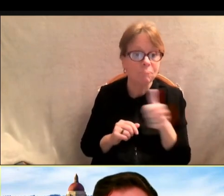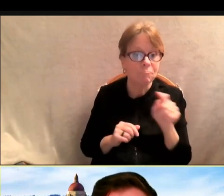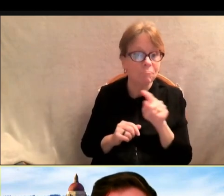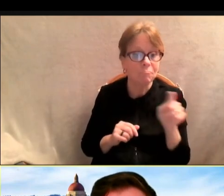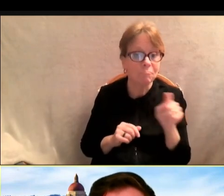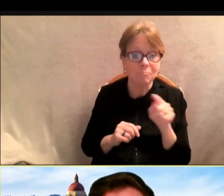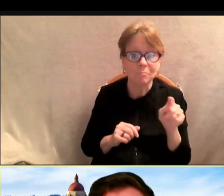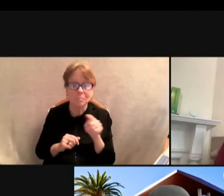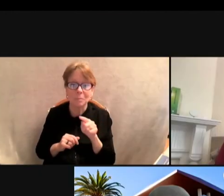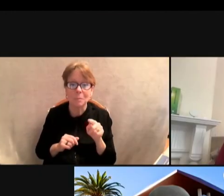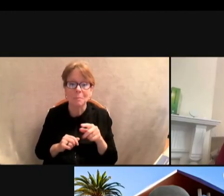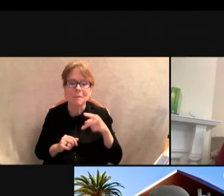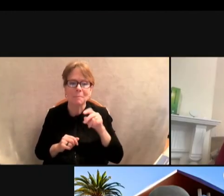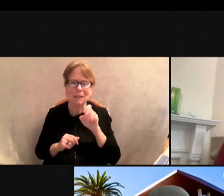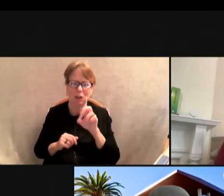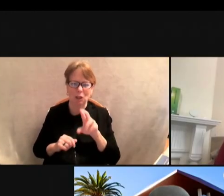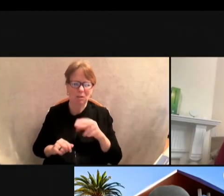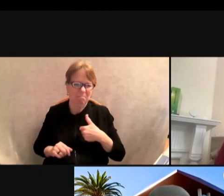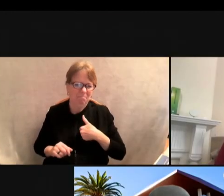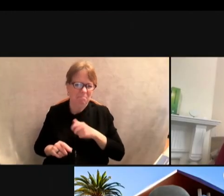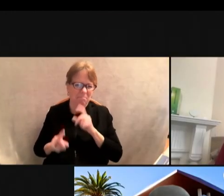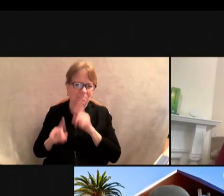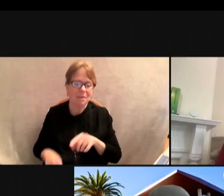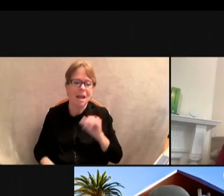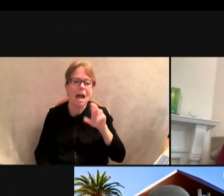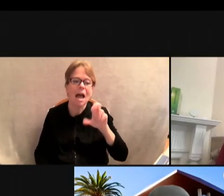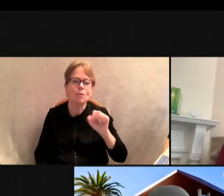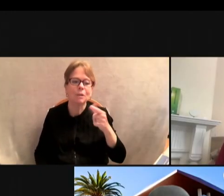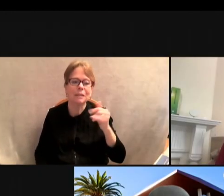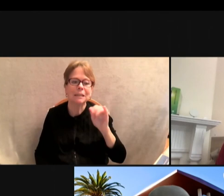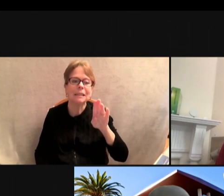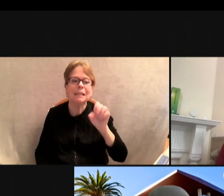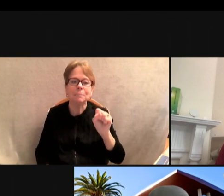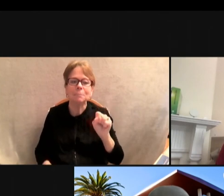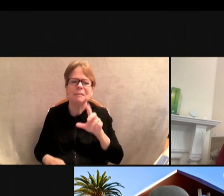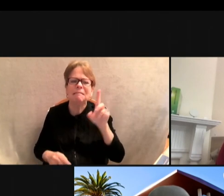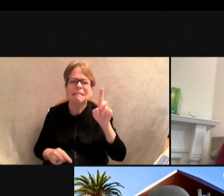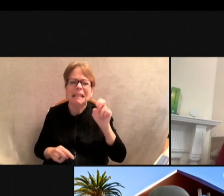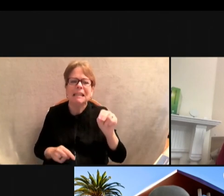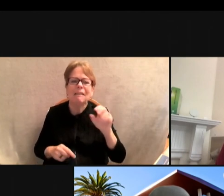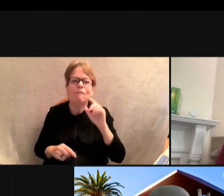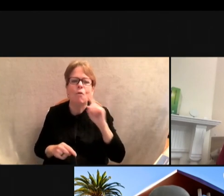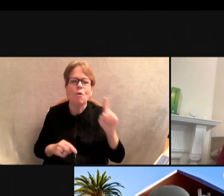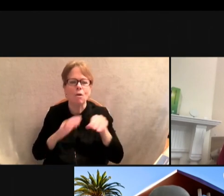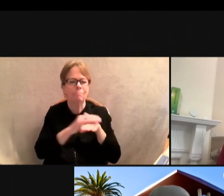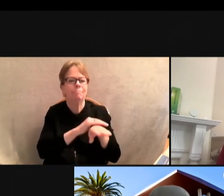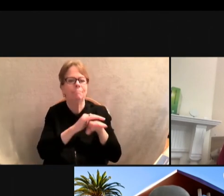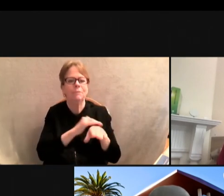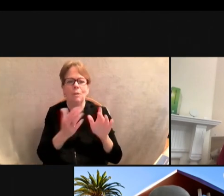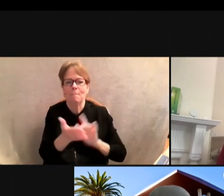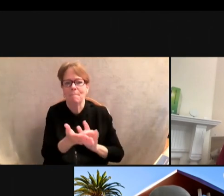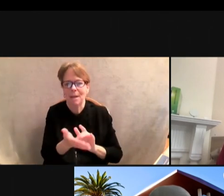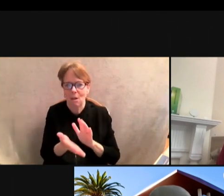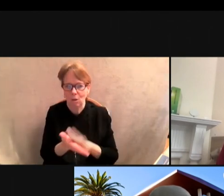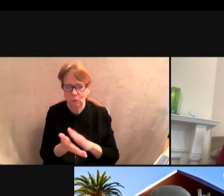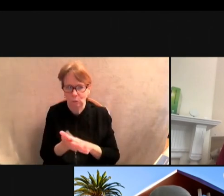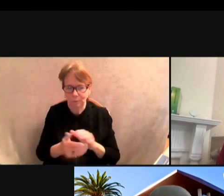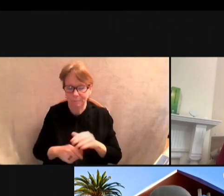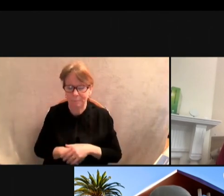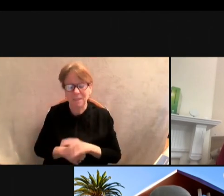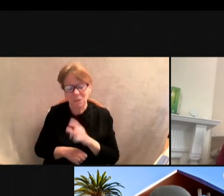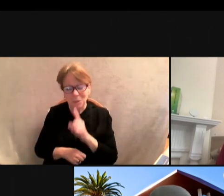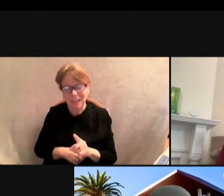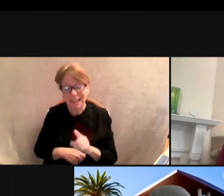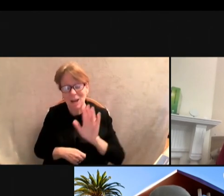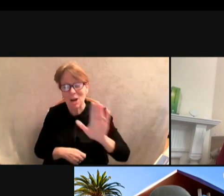I can take this one. So Iris Gibbs is the Dean of Admissions of Stanford Medical School, and it was actually her idea